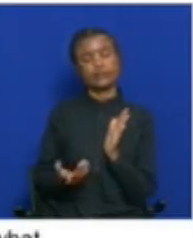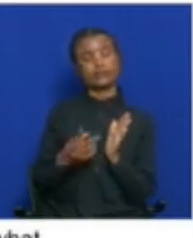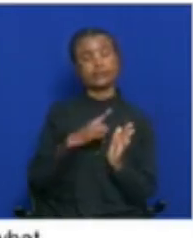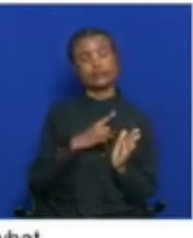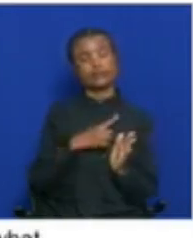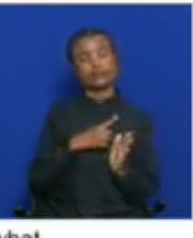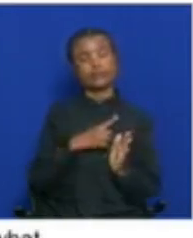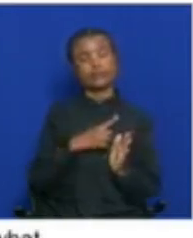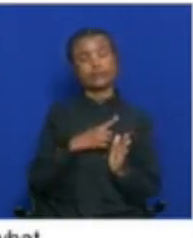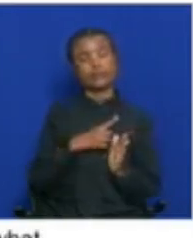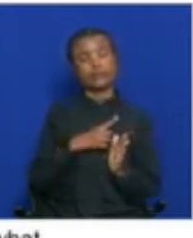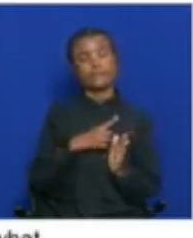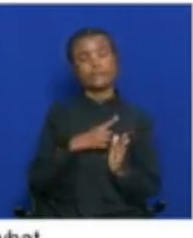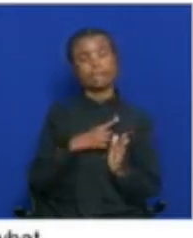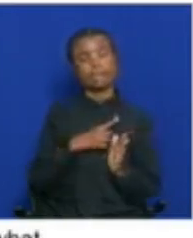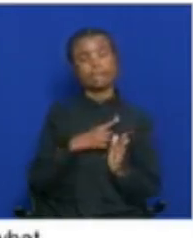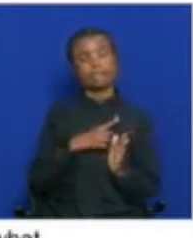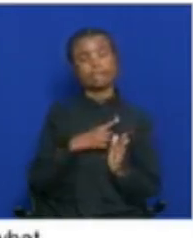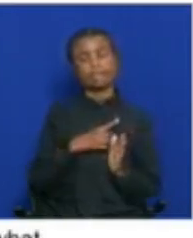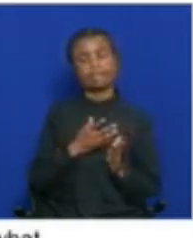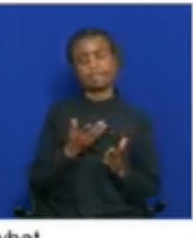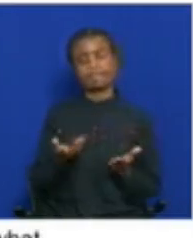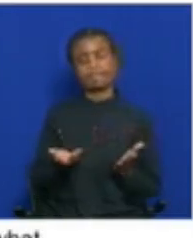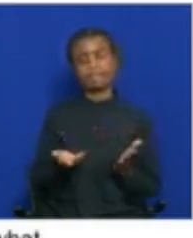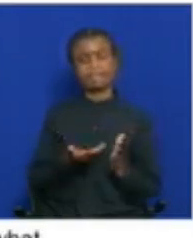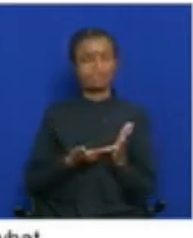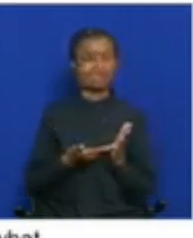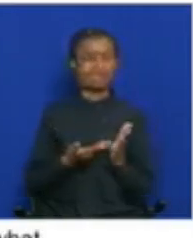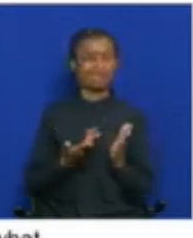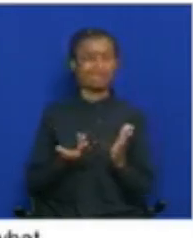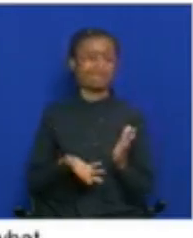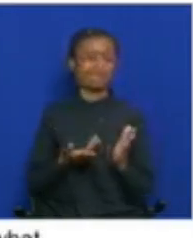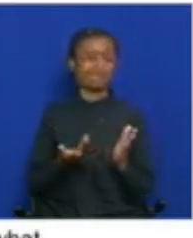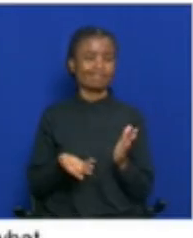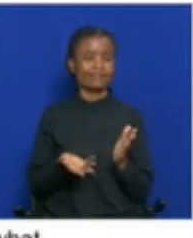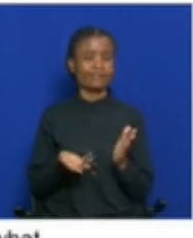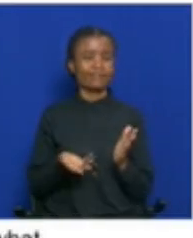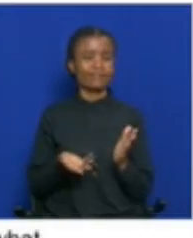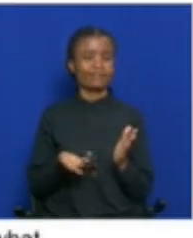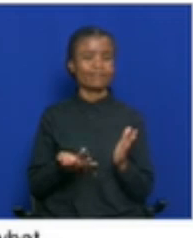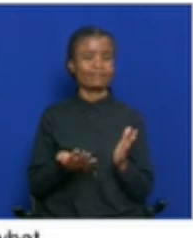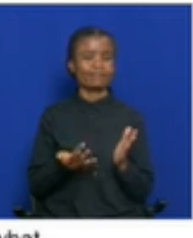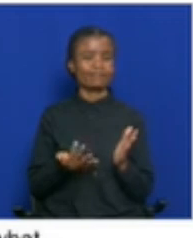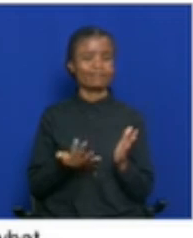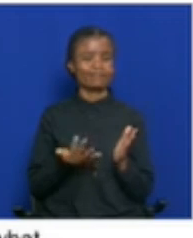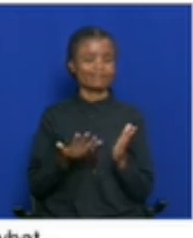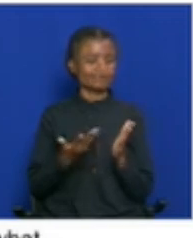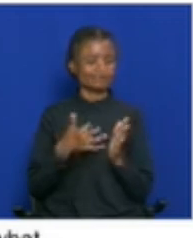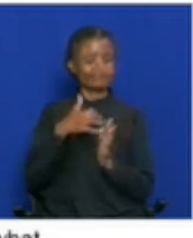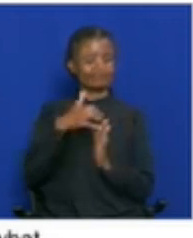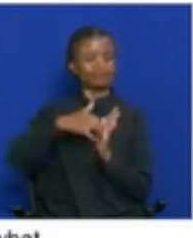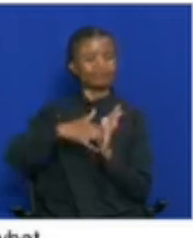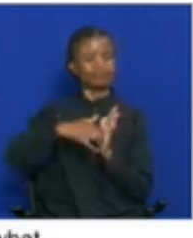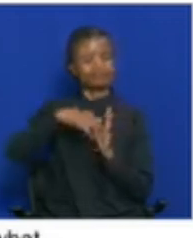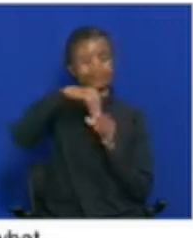for the lack of a better word, there was no substance in those